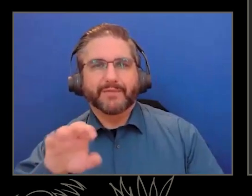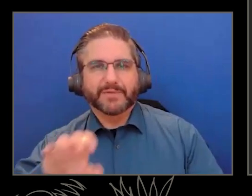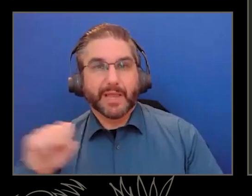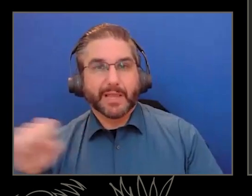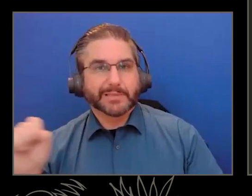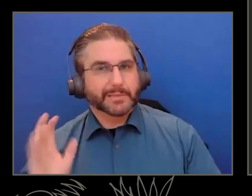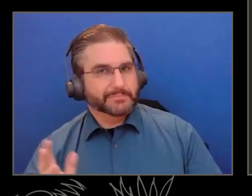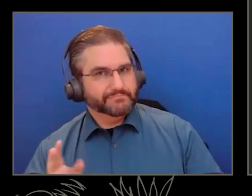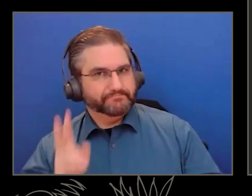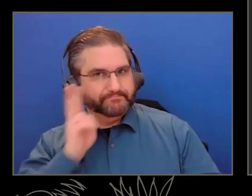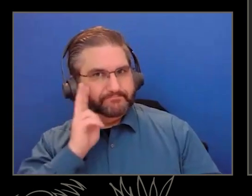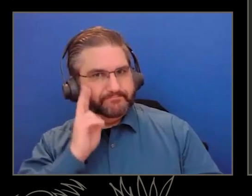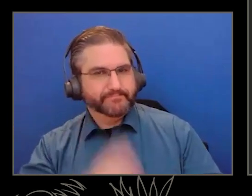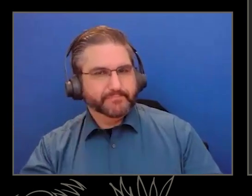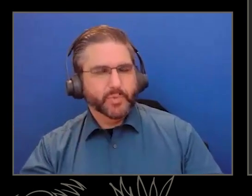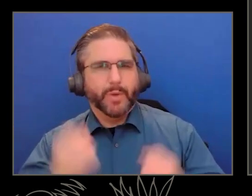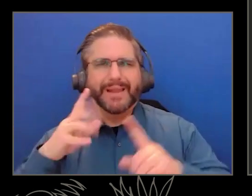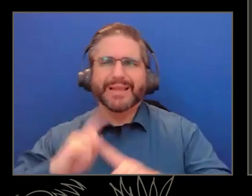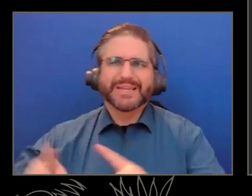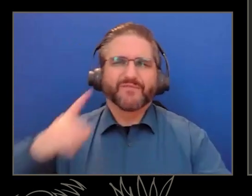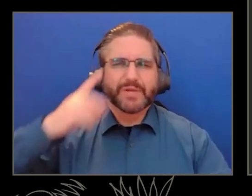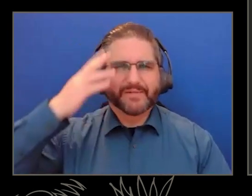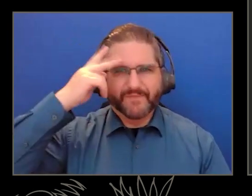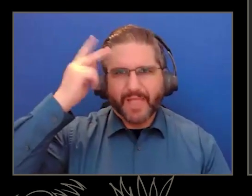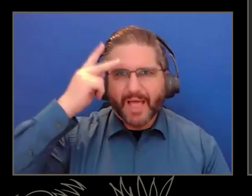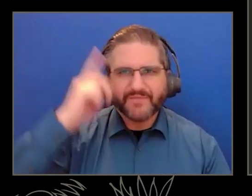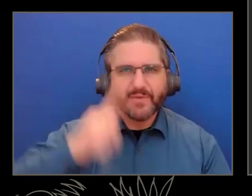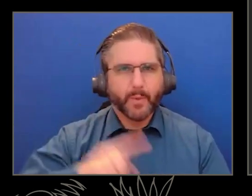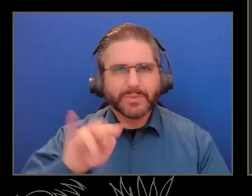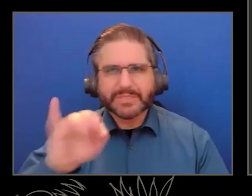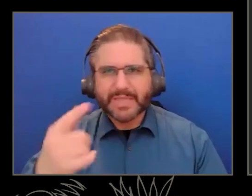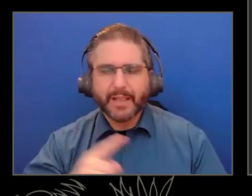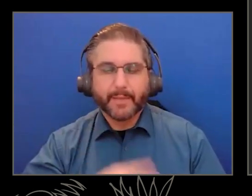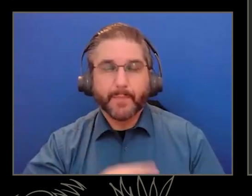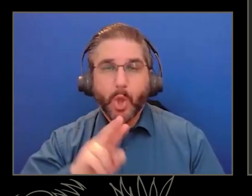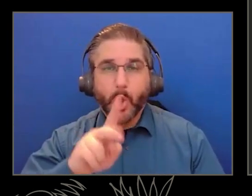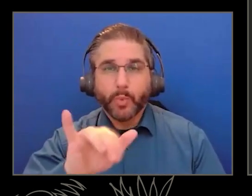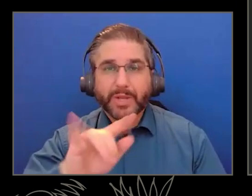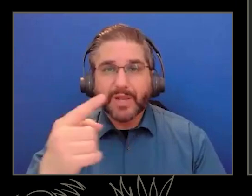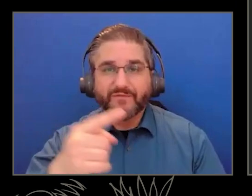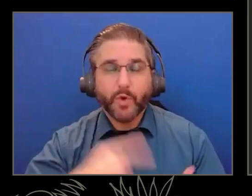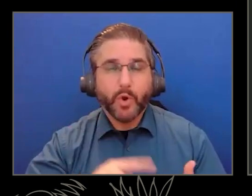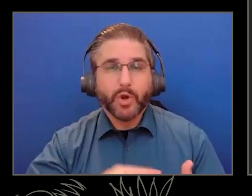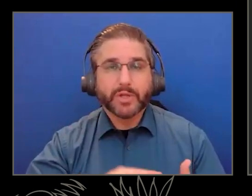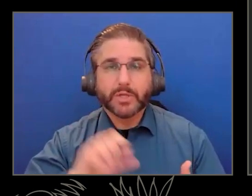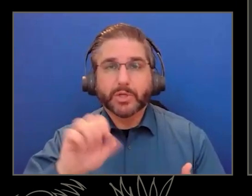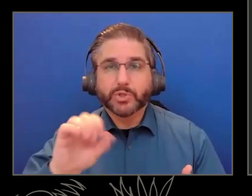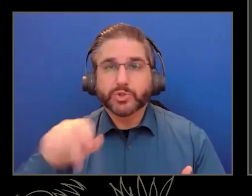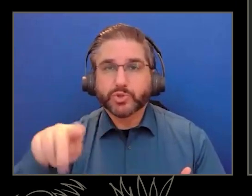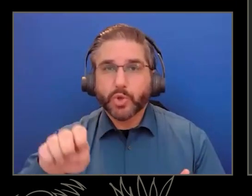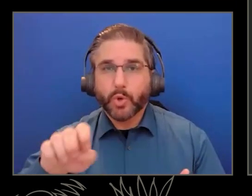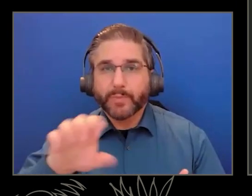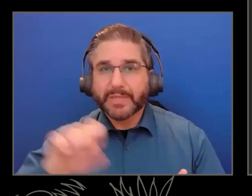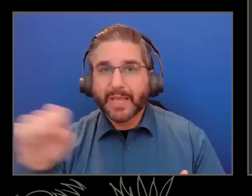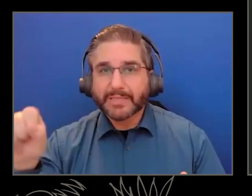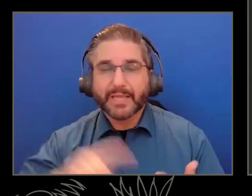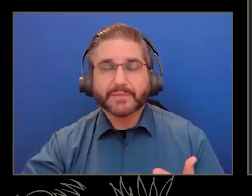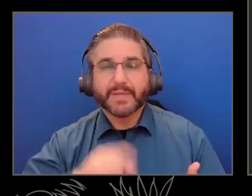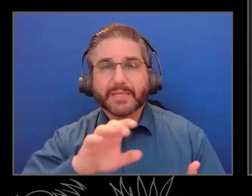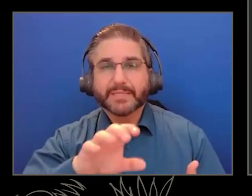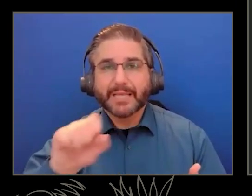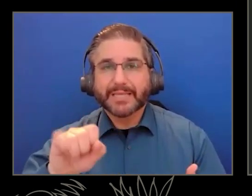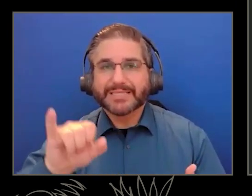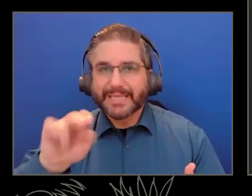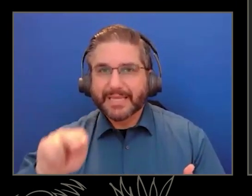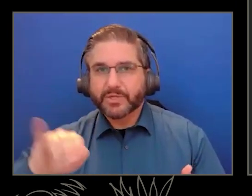lot of different philosophies across styling. We're seeing utility first, we're seeing scope CSS, and we're seeing CSS and JS. So now that